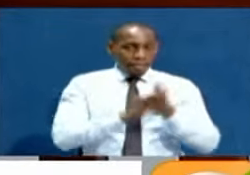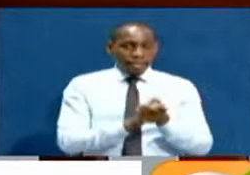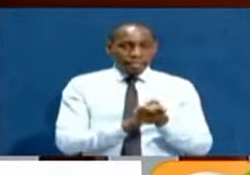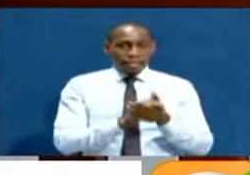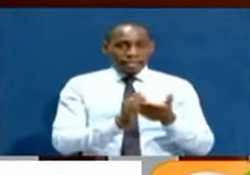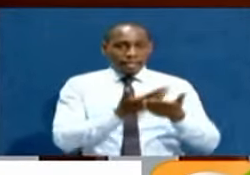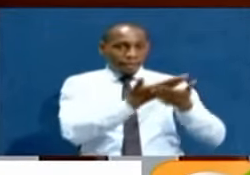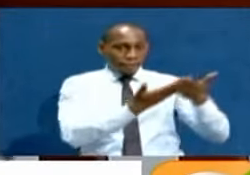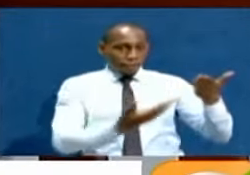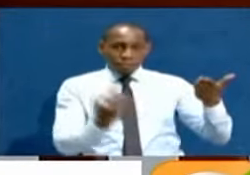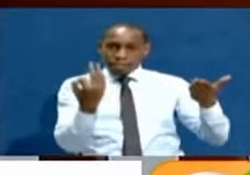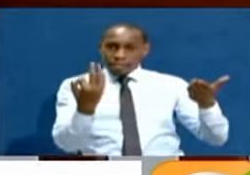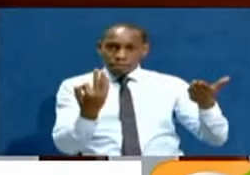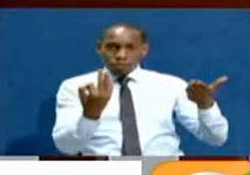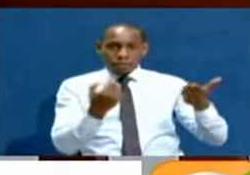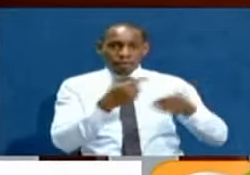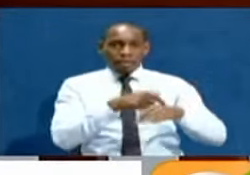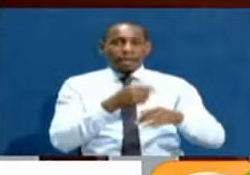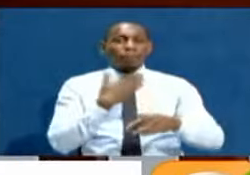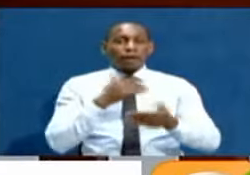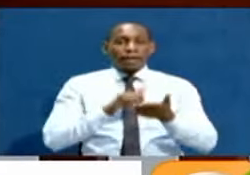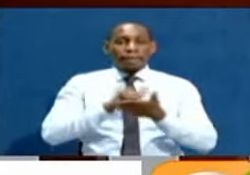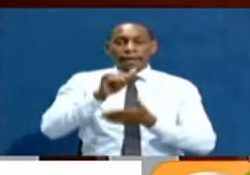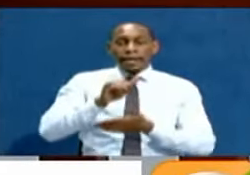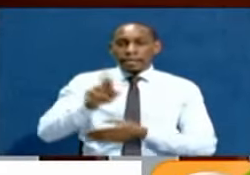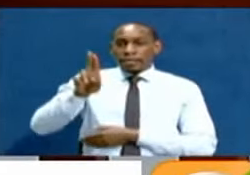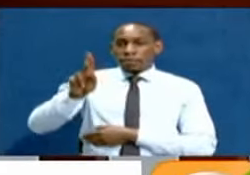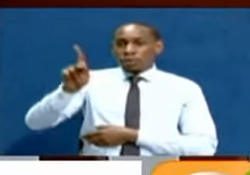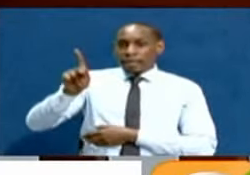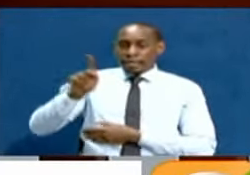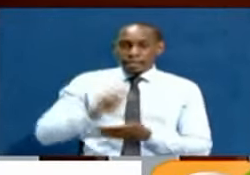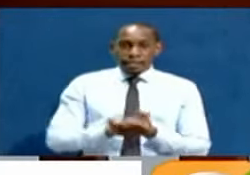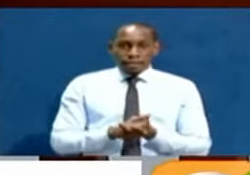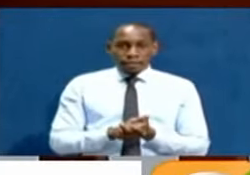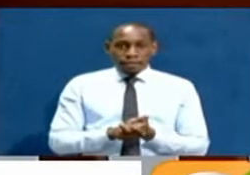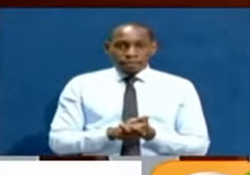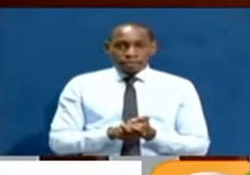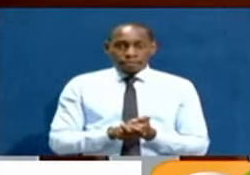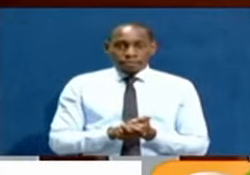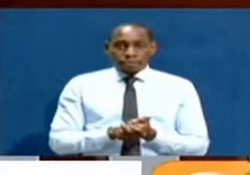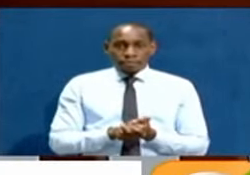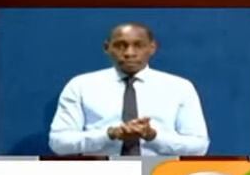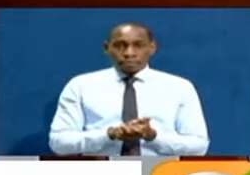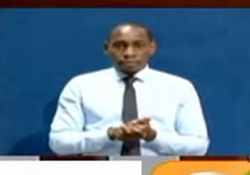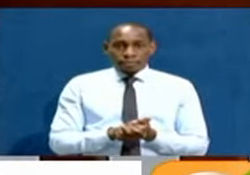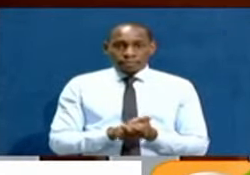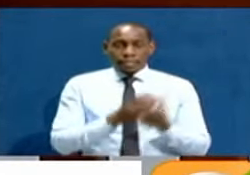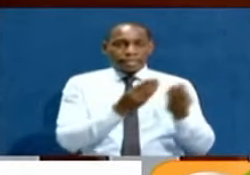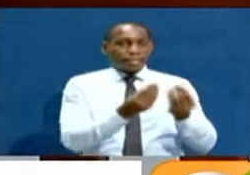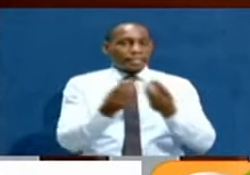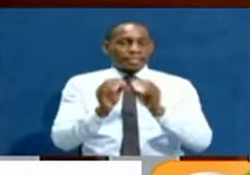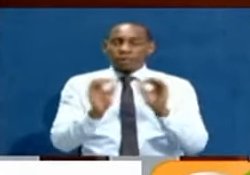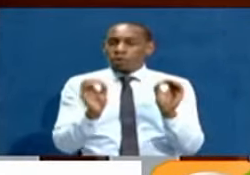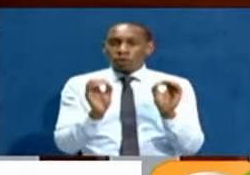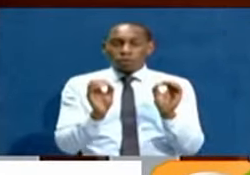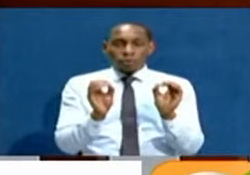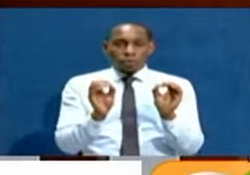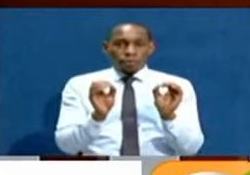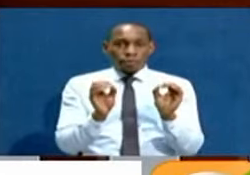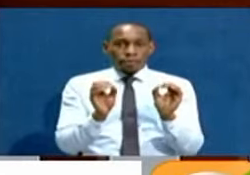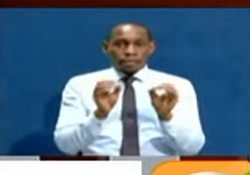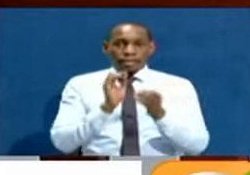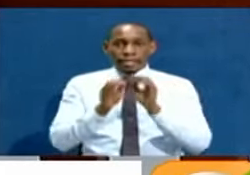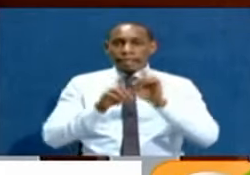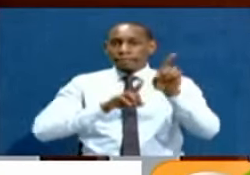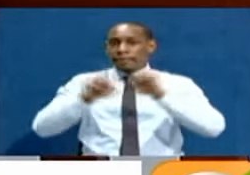form, three forms at least when you want to fly to the UK, yeah. You know, and you have to stand in line and show it, it's not easy. It's not easy. I mean, the people